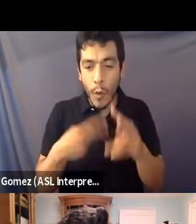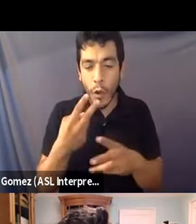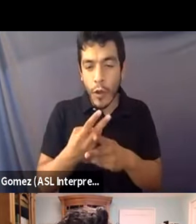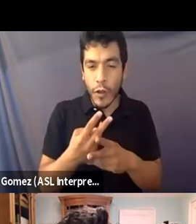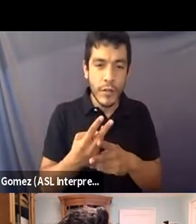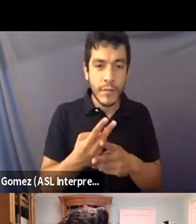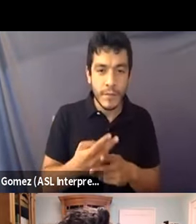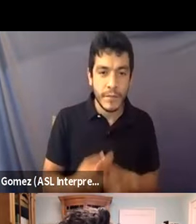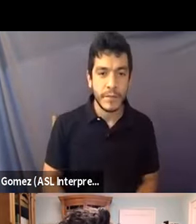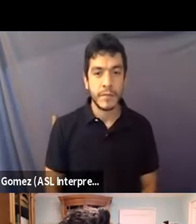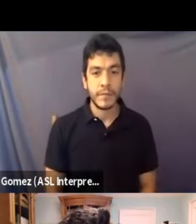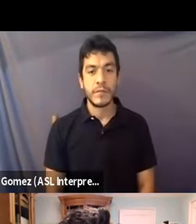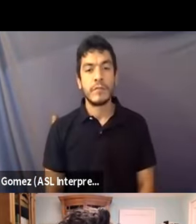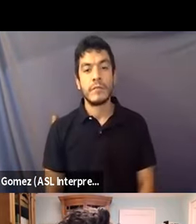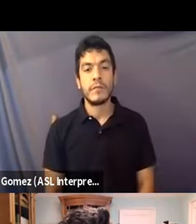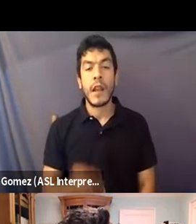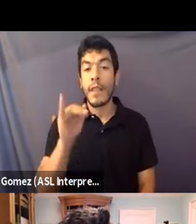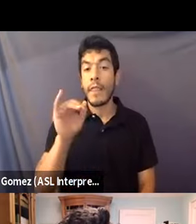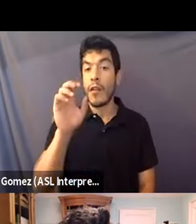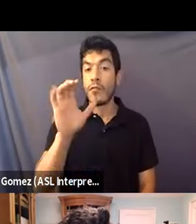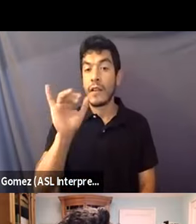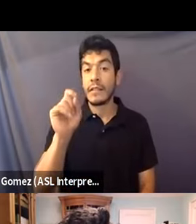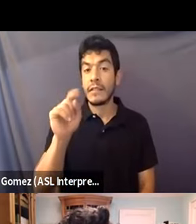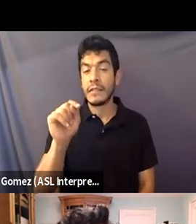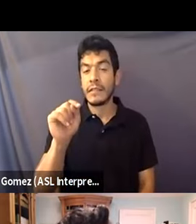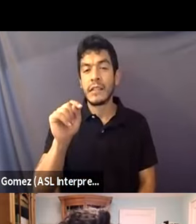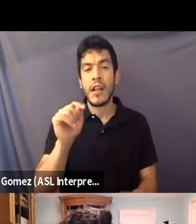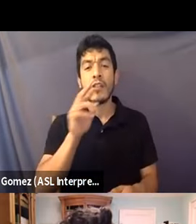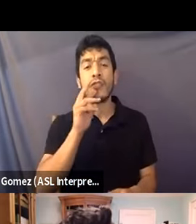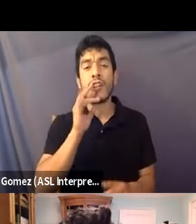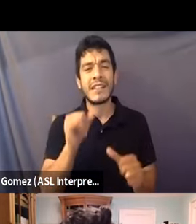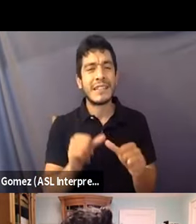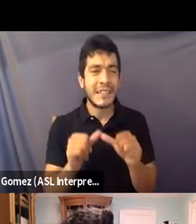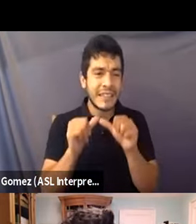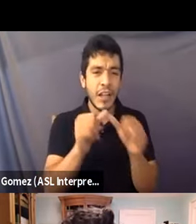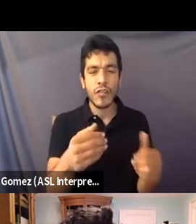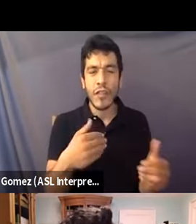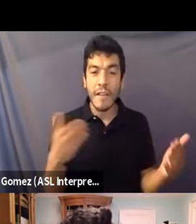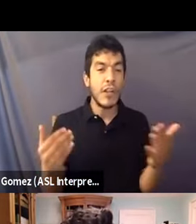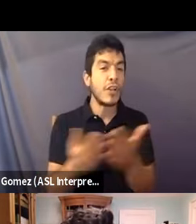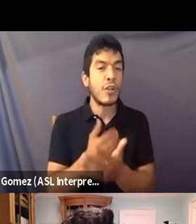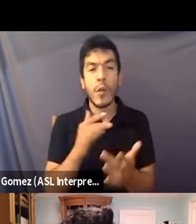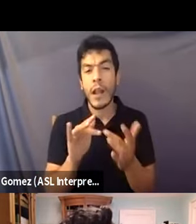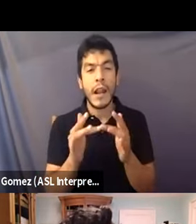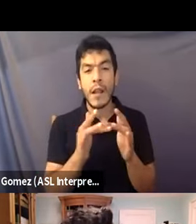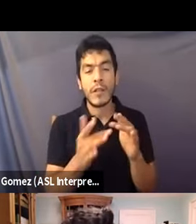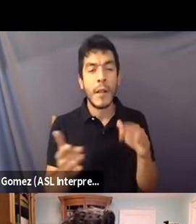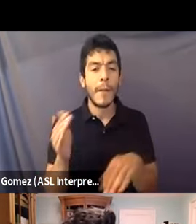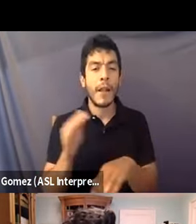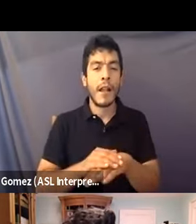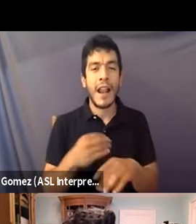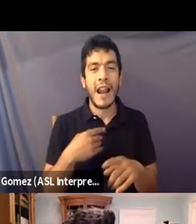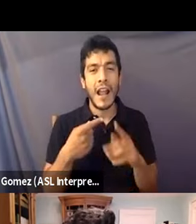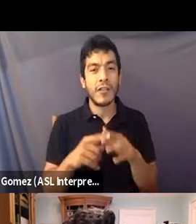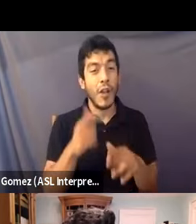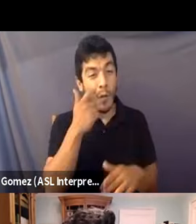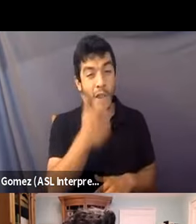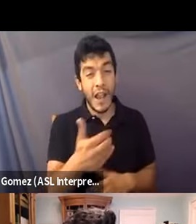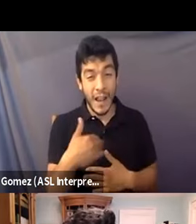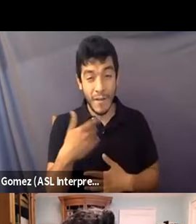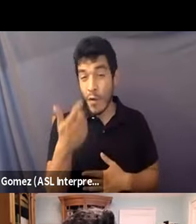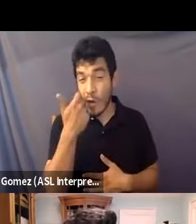racist rhetoric is continuing and you have these new networks that are coming on and I just started watching them. Have you watched any